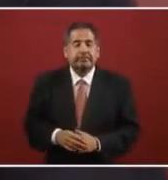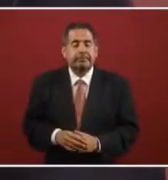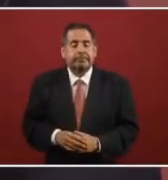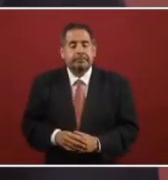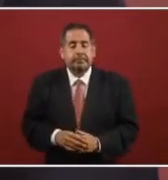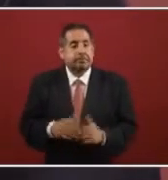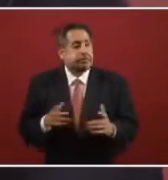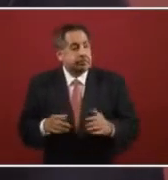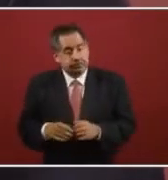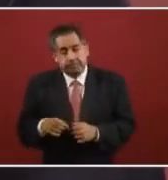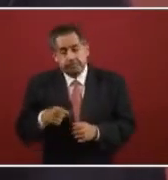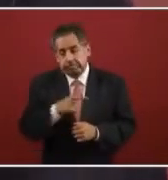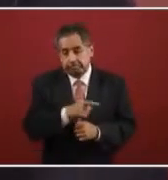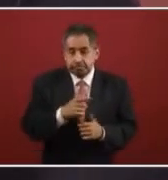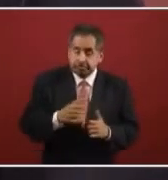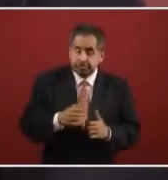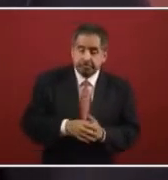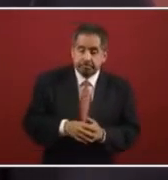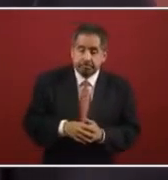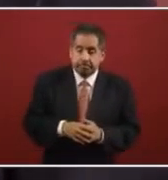Y bueno, pues, So